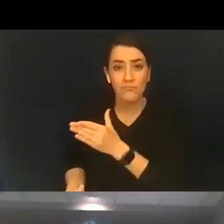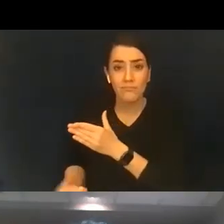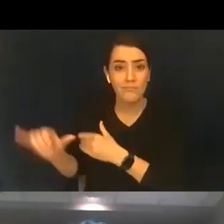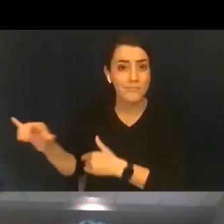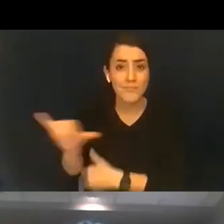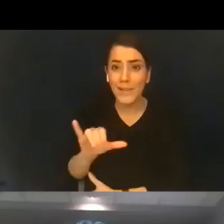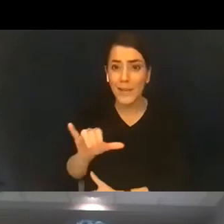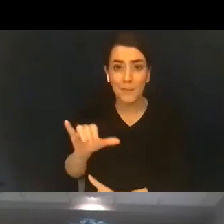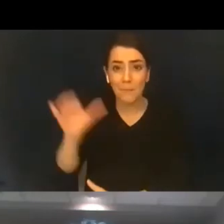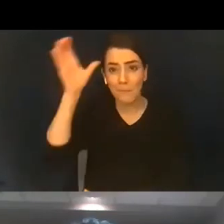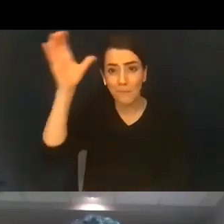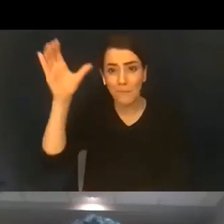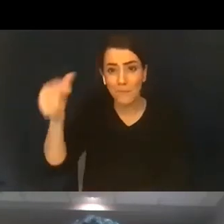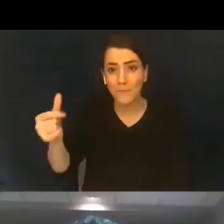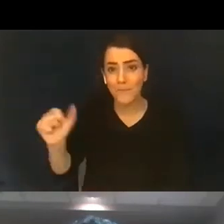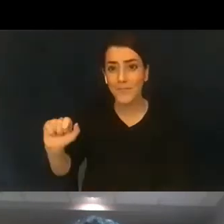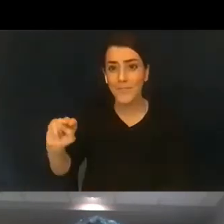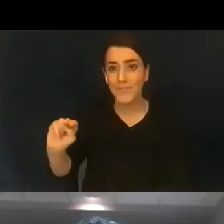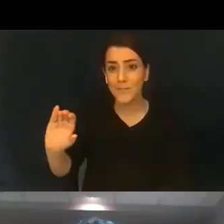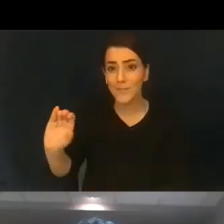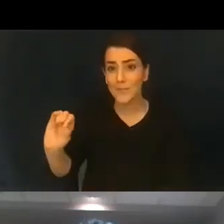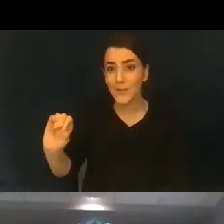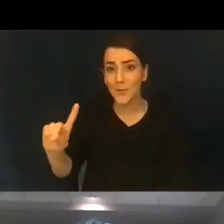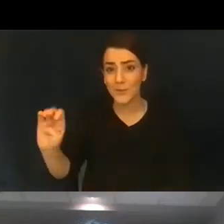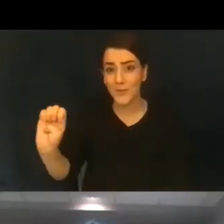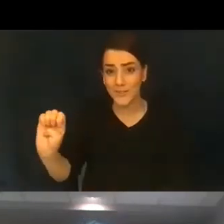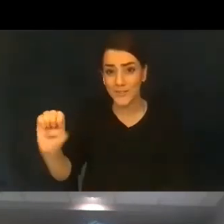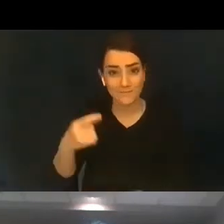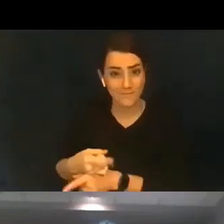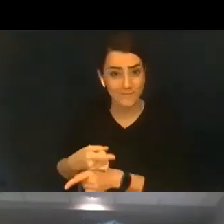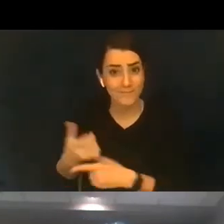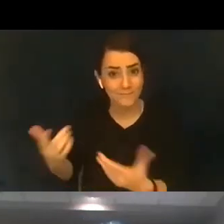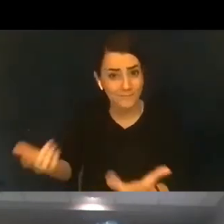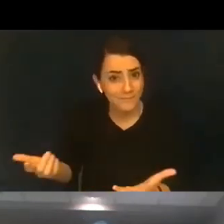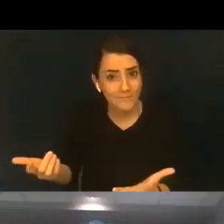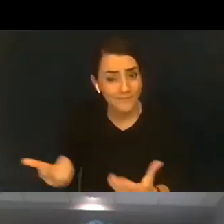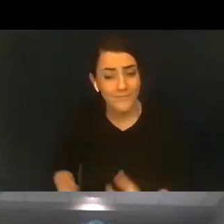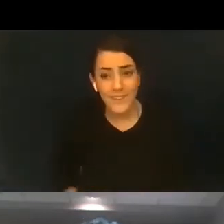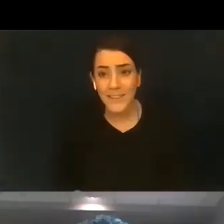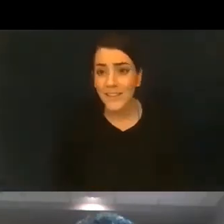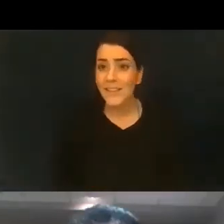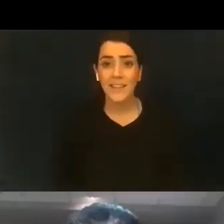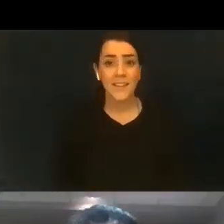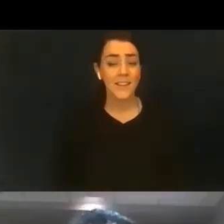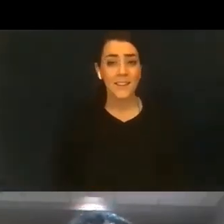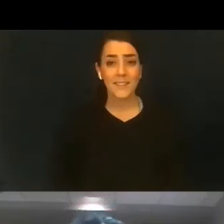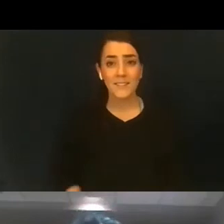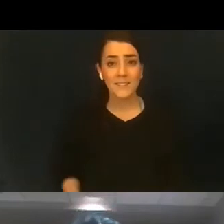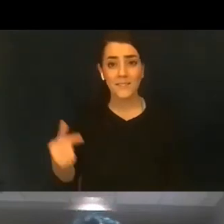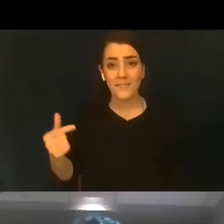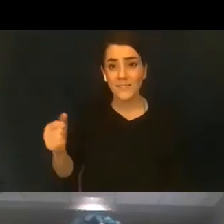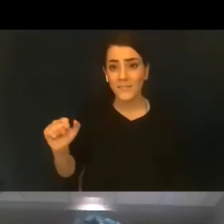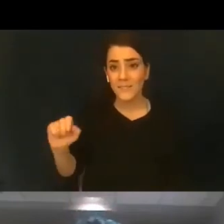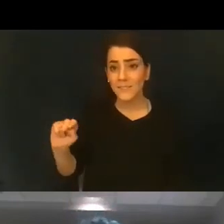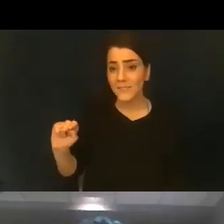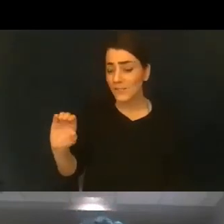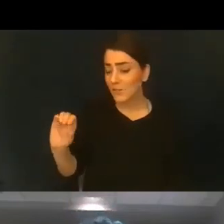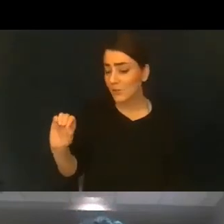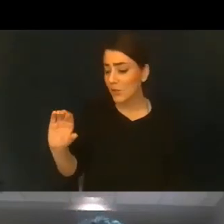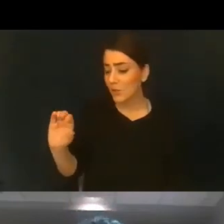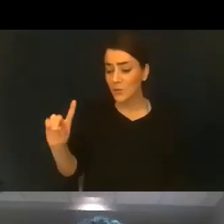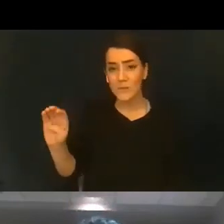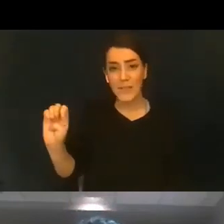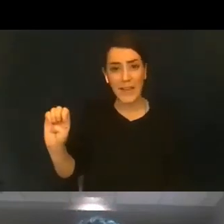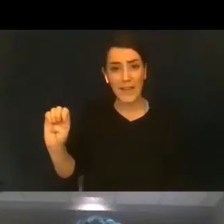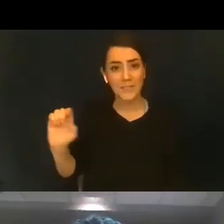that we don't want to do, because that's what a genocide is. A genocide is a series of activities to exterminate